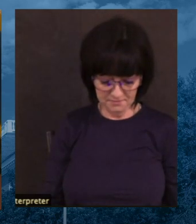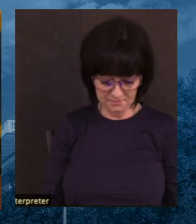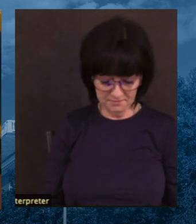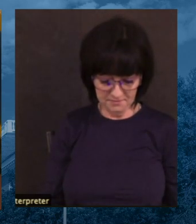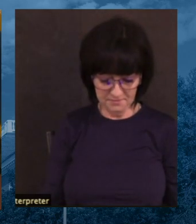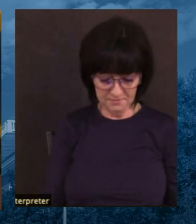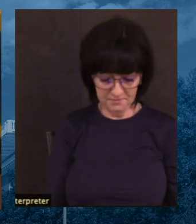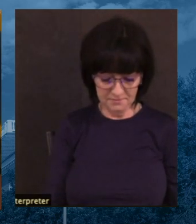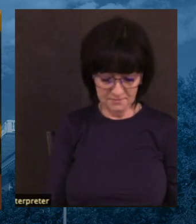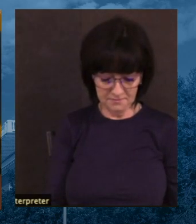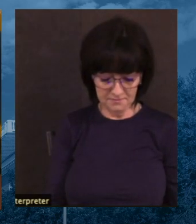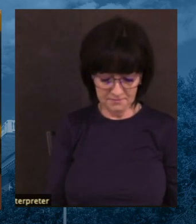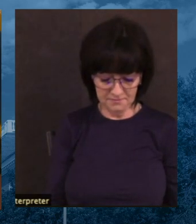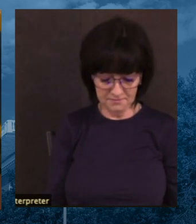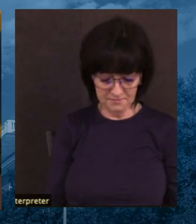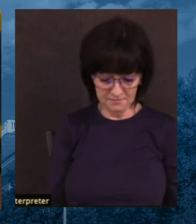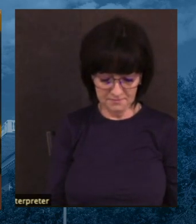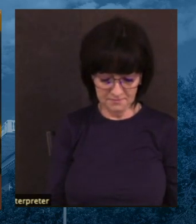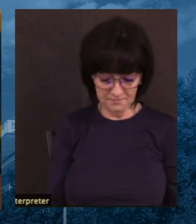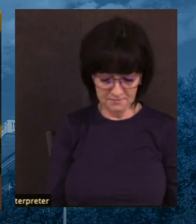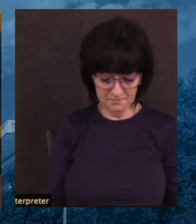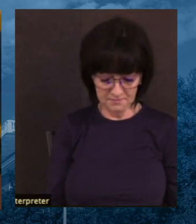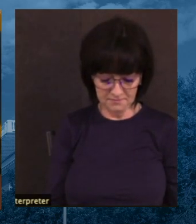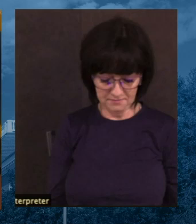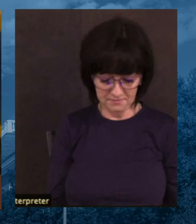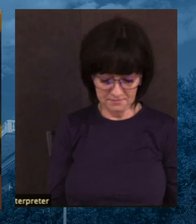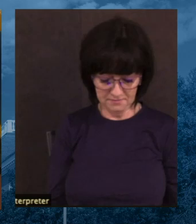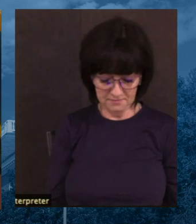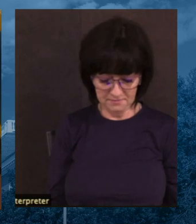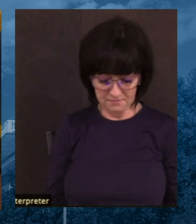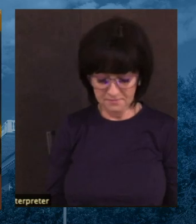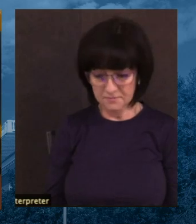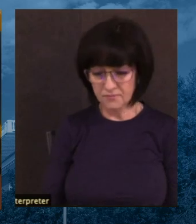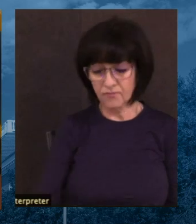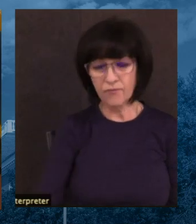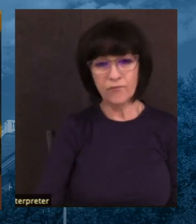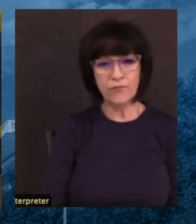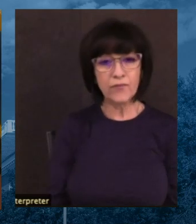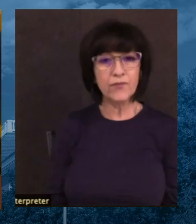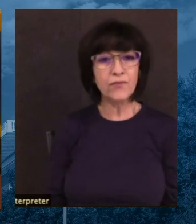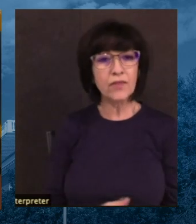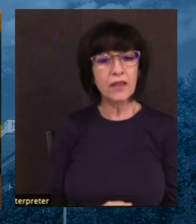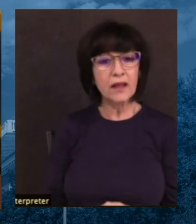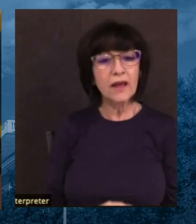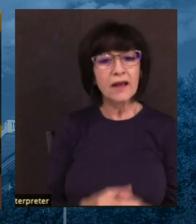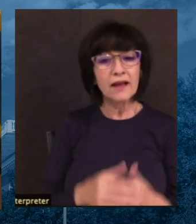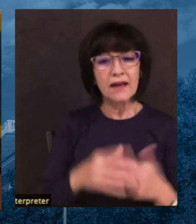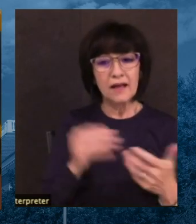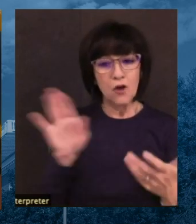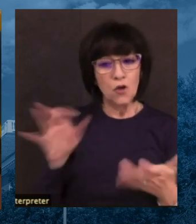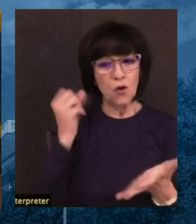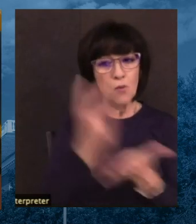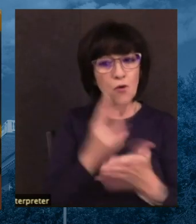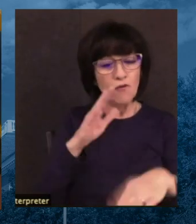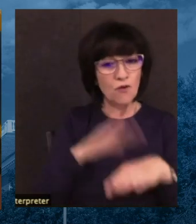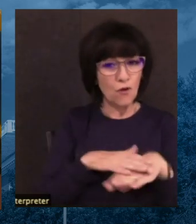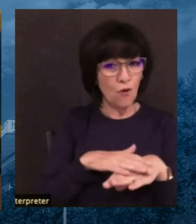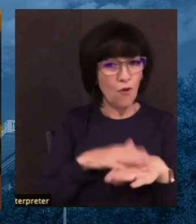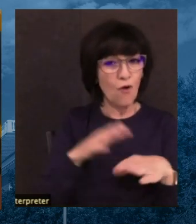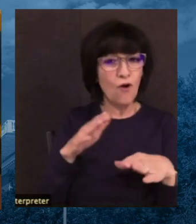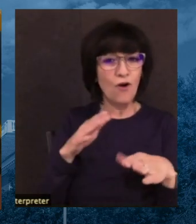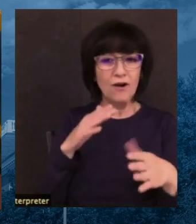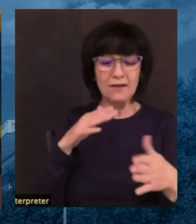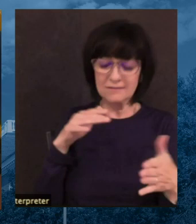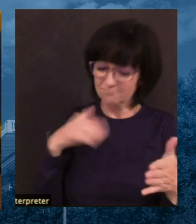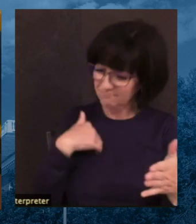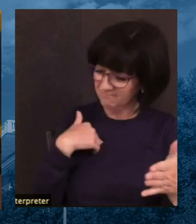bill through, and for your colleagues in the Senate for their approval as well. For the last, gosh, it seems